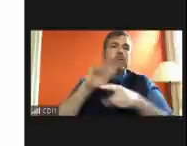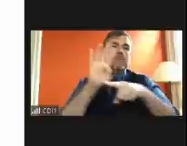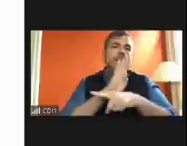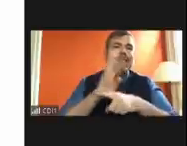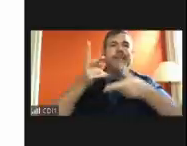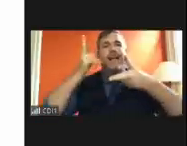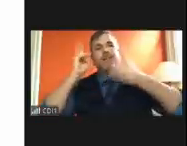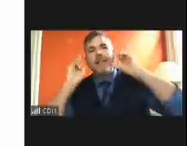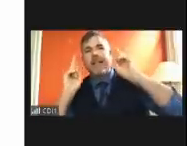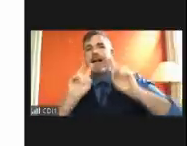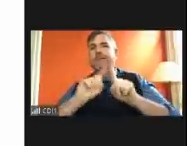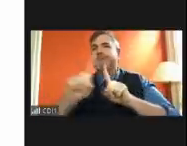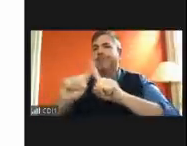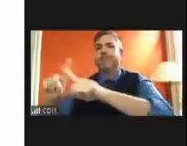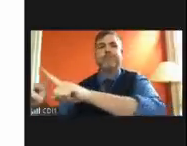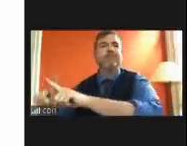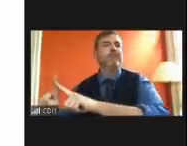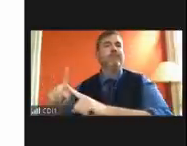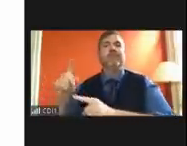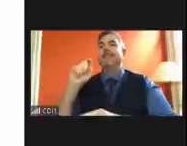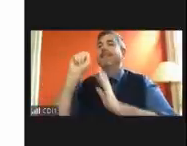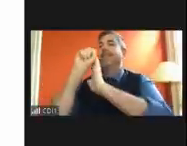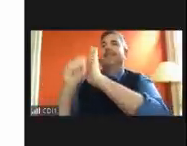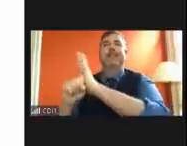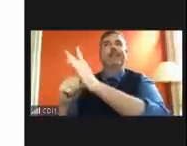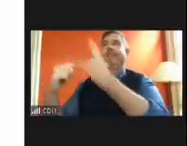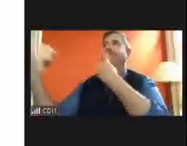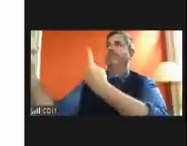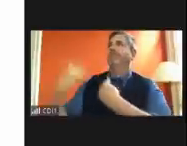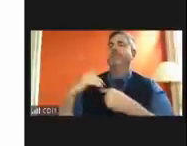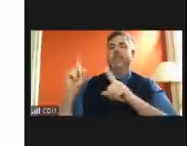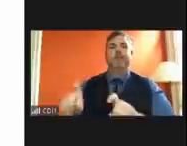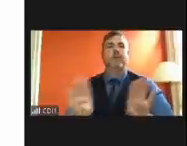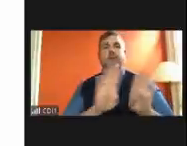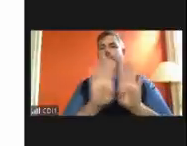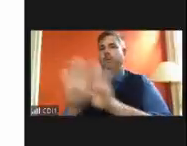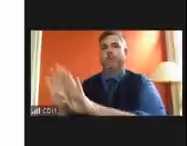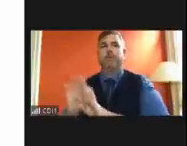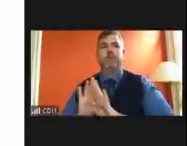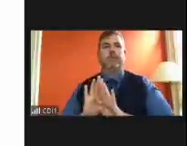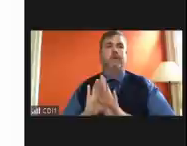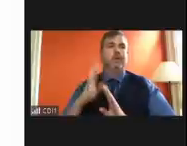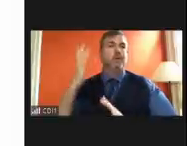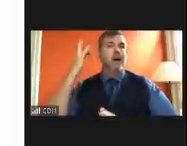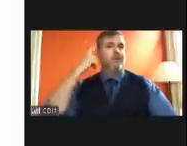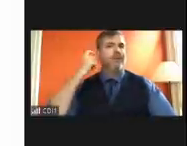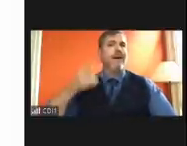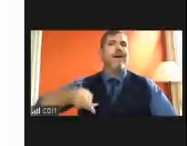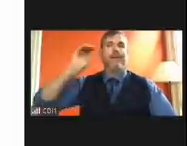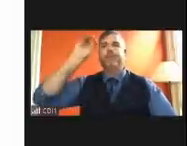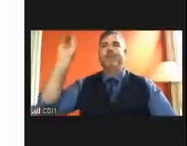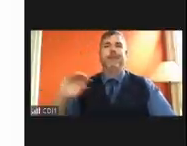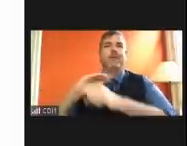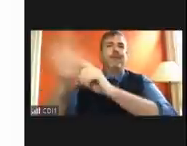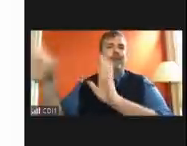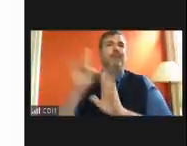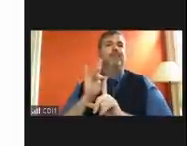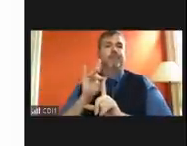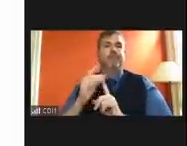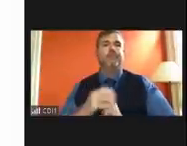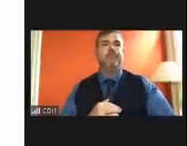Monday based on that status. On July 15th, Public Health worked with Marin County Office of Education